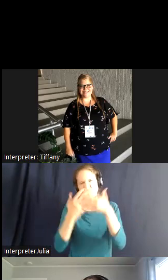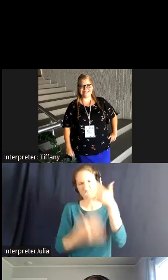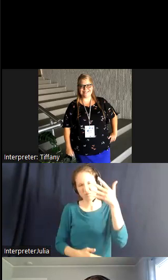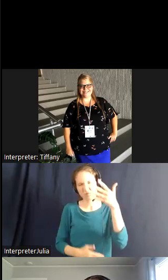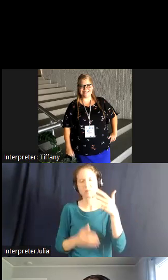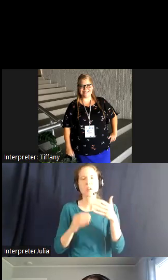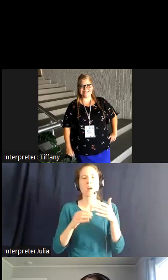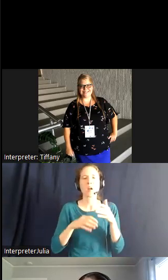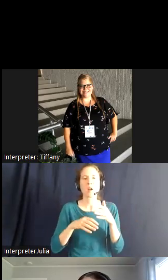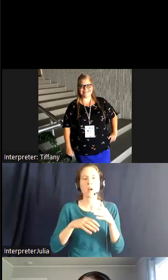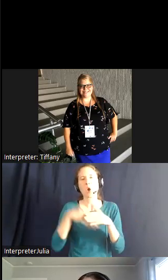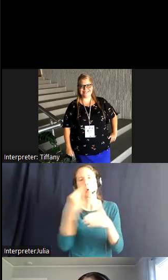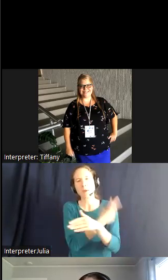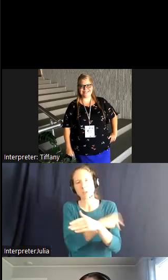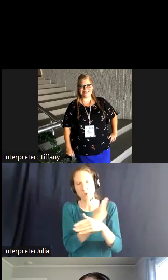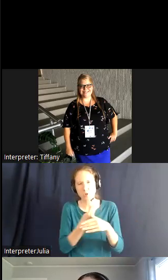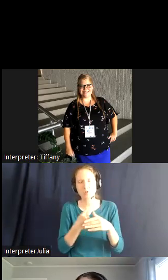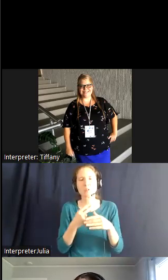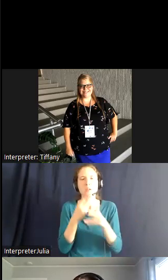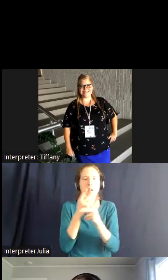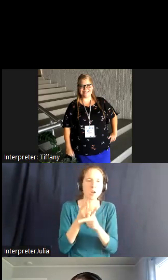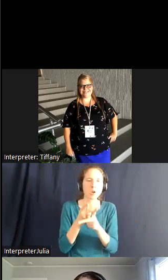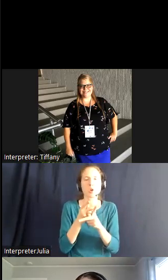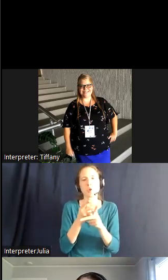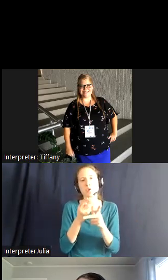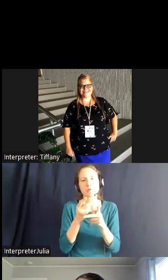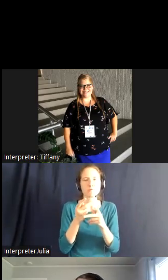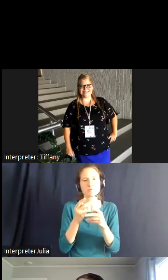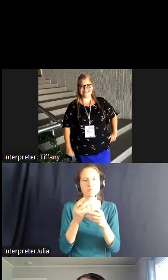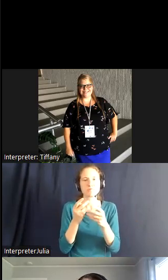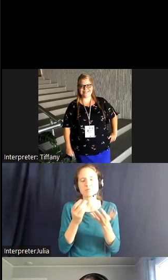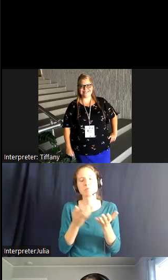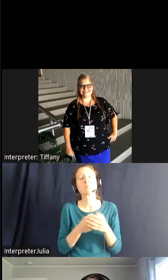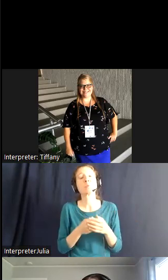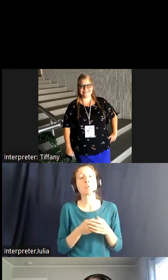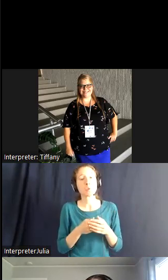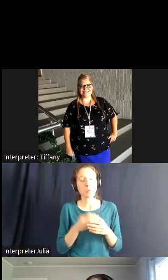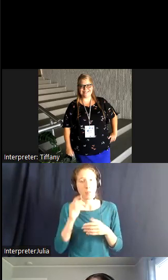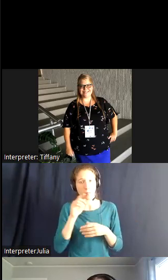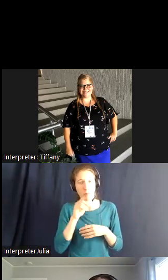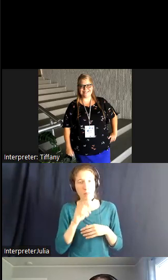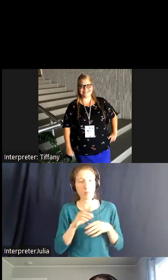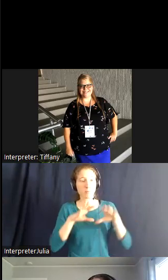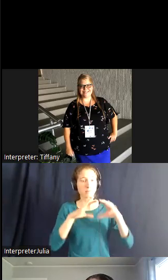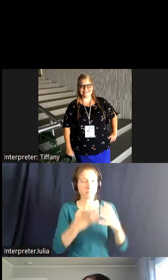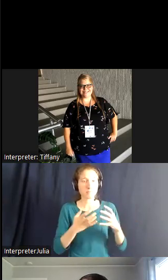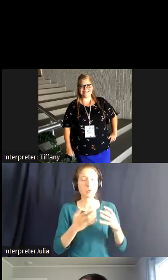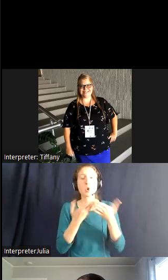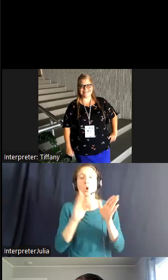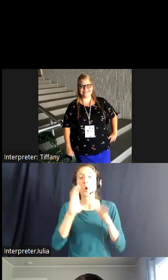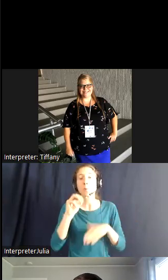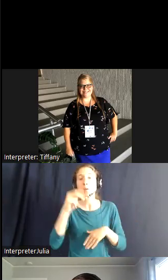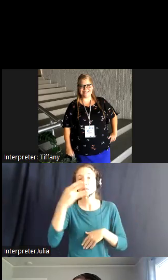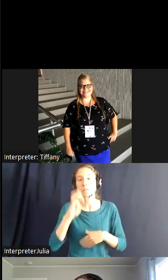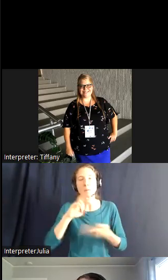these comprehensive providers are required to provide all of those services, whereas essential providers may be providing